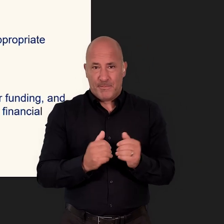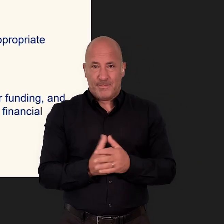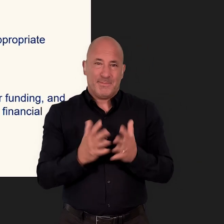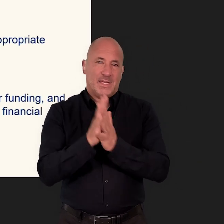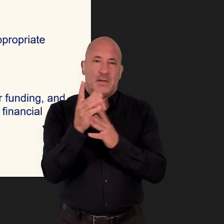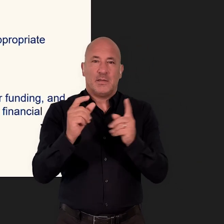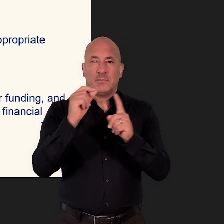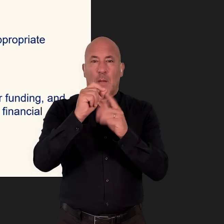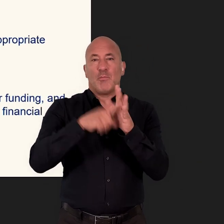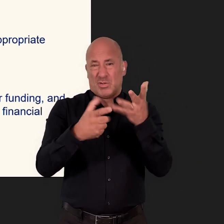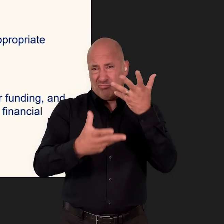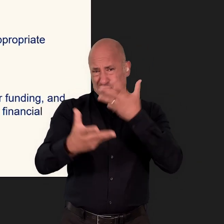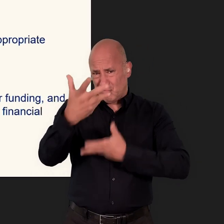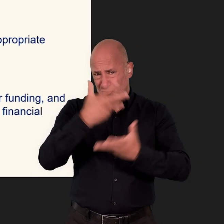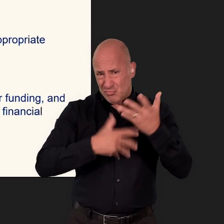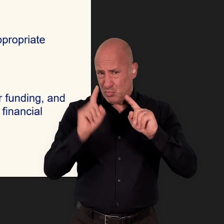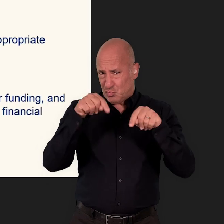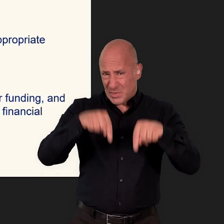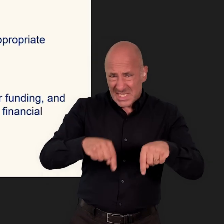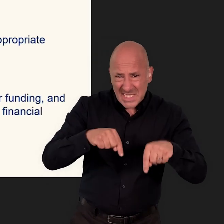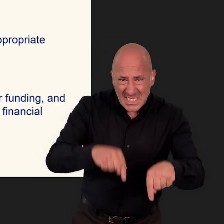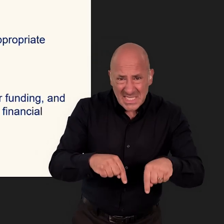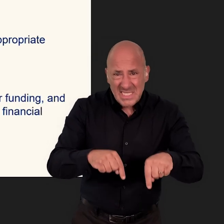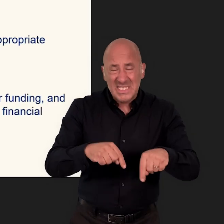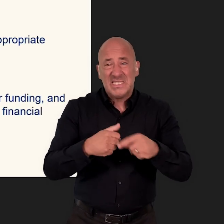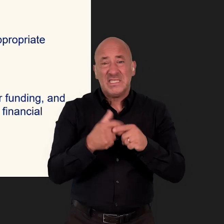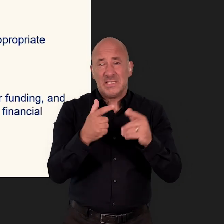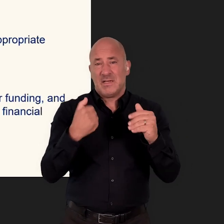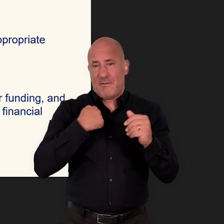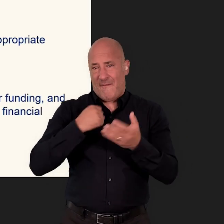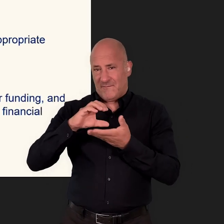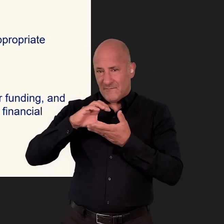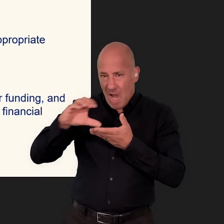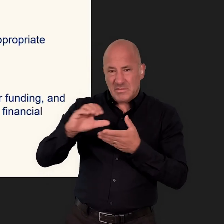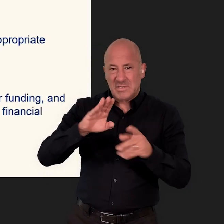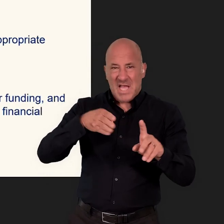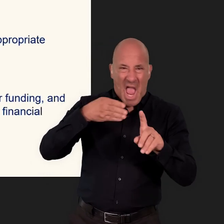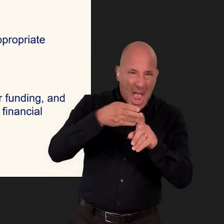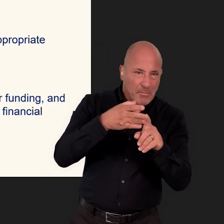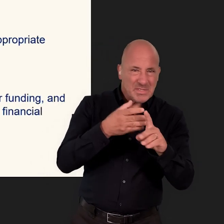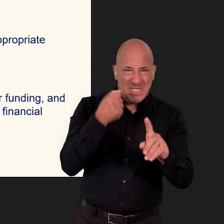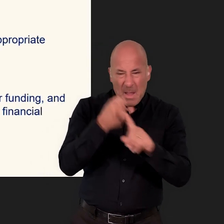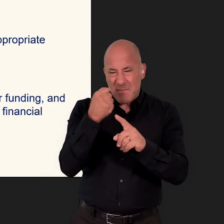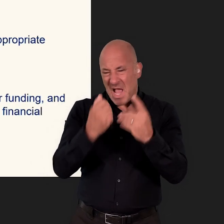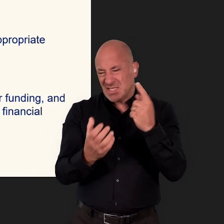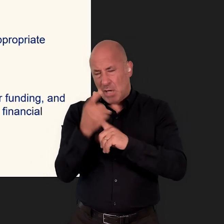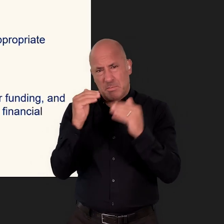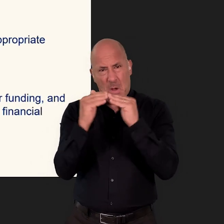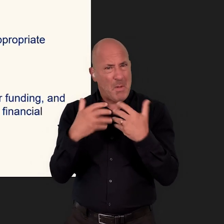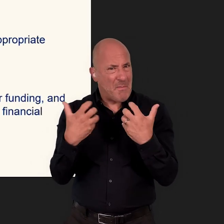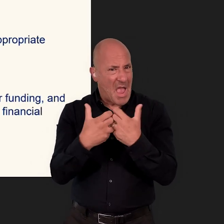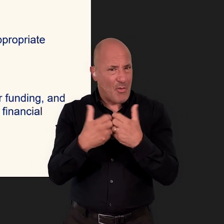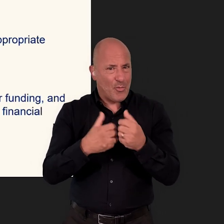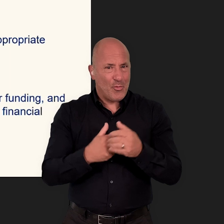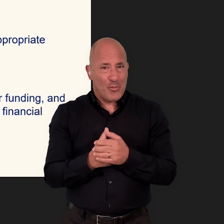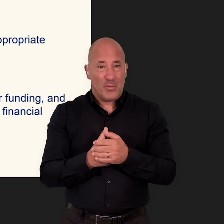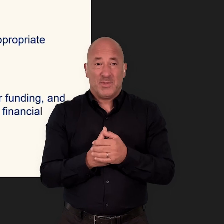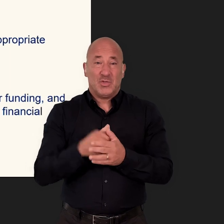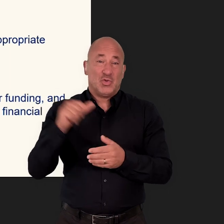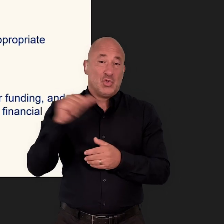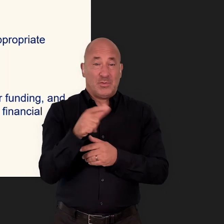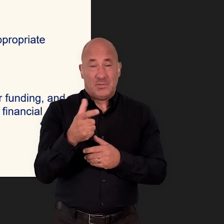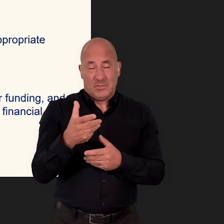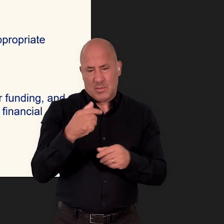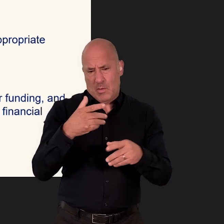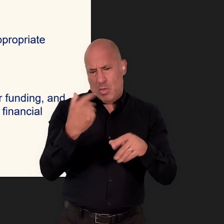brief. Describe the project you are asking us to support and how it meets the fund's aims, impacts, and outcomes. This